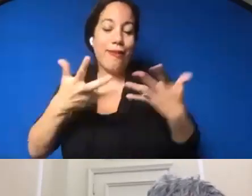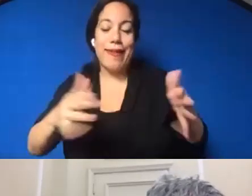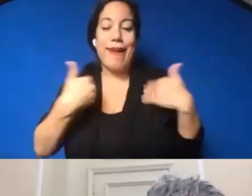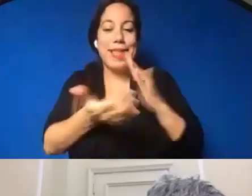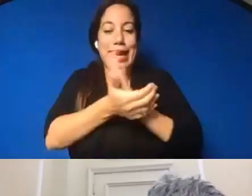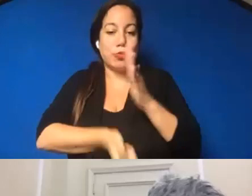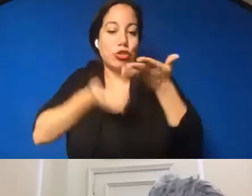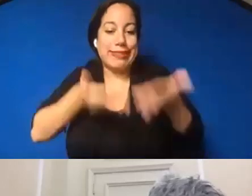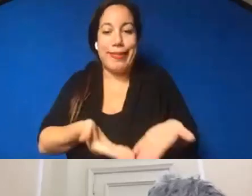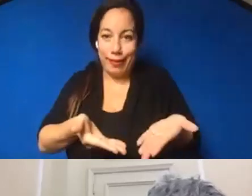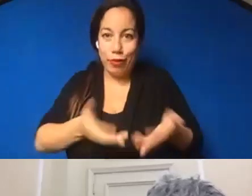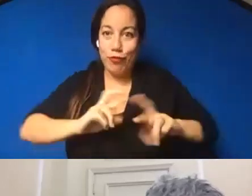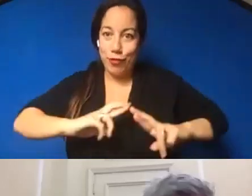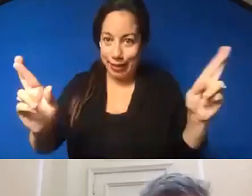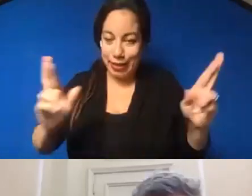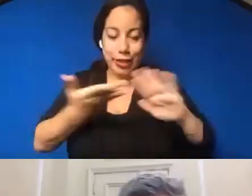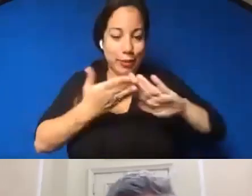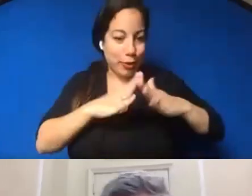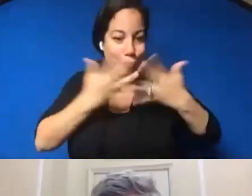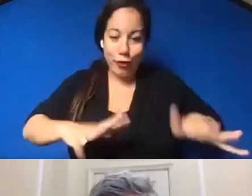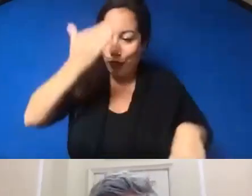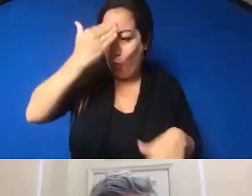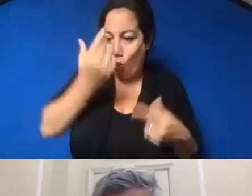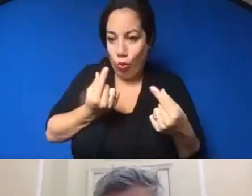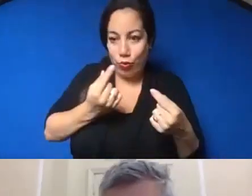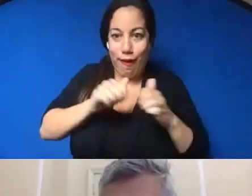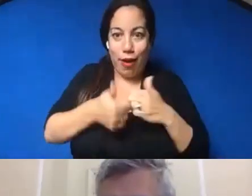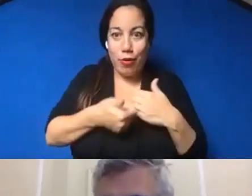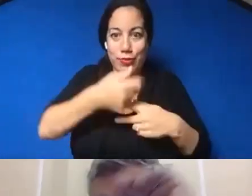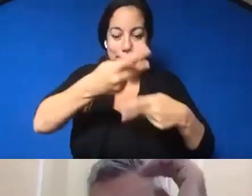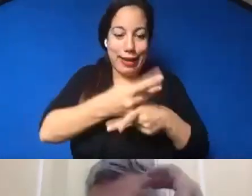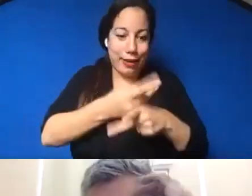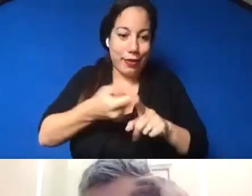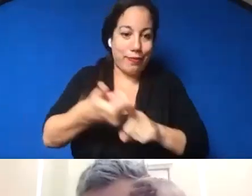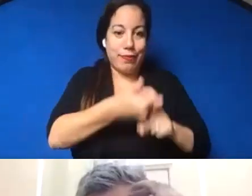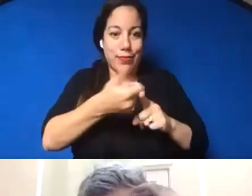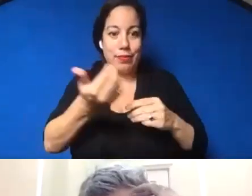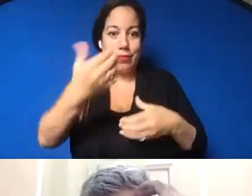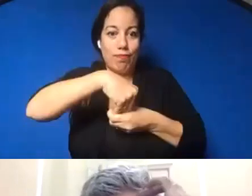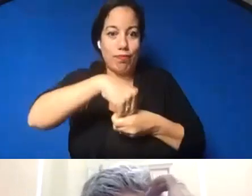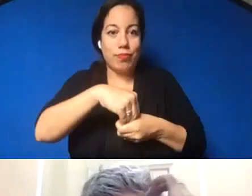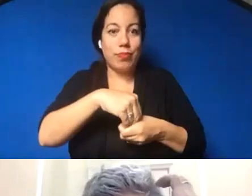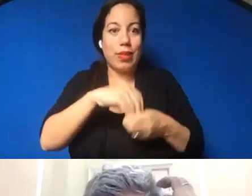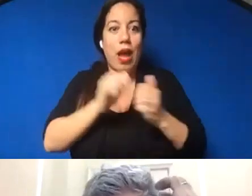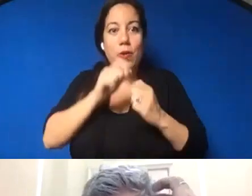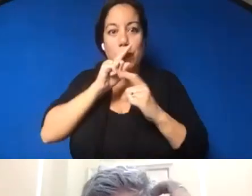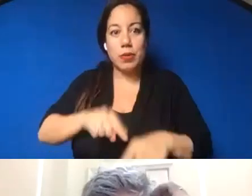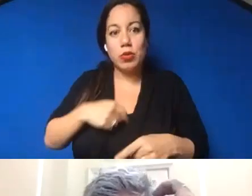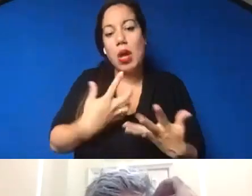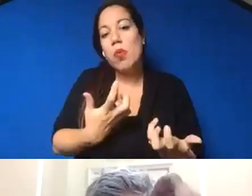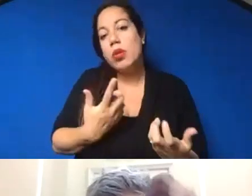that we have communities who know what to do and how to take care of their communities and how to respond. And I wanted to get your